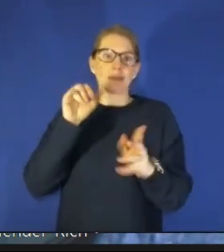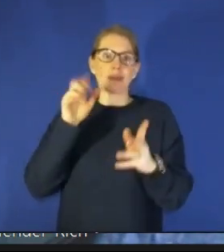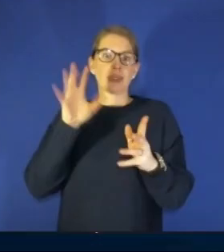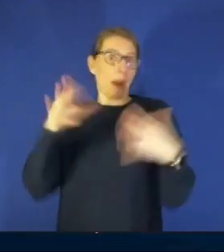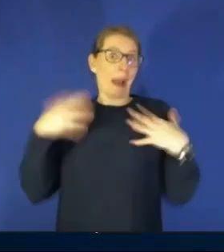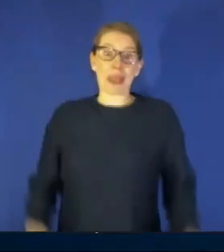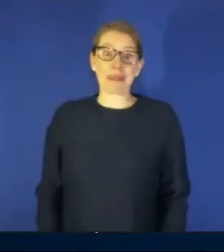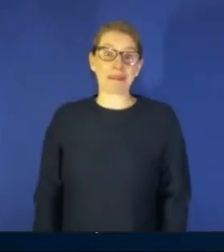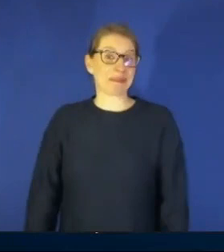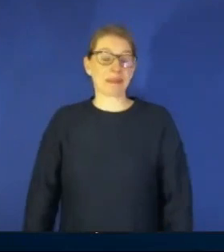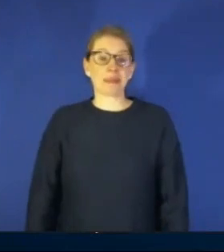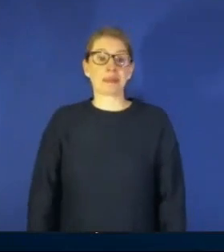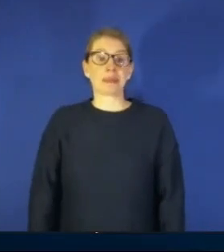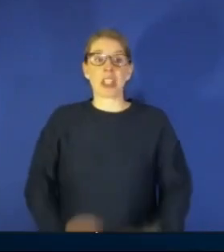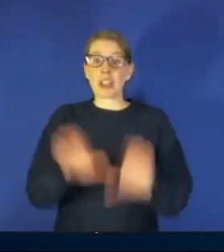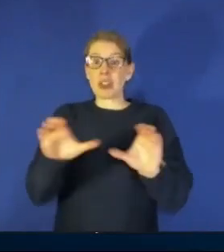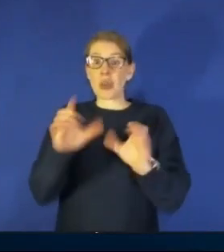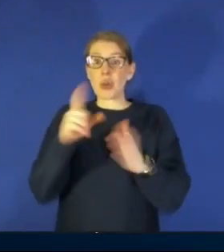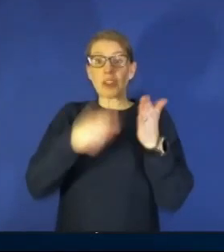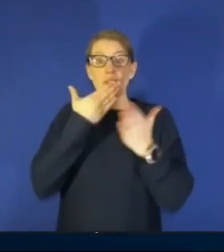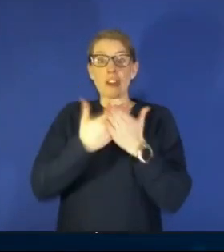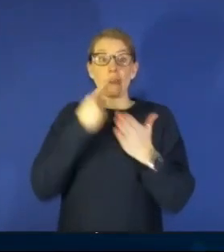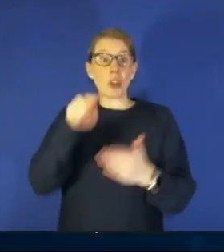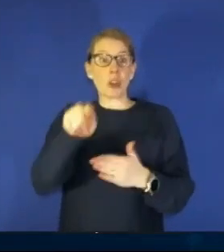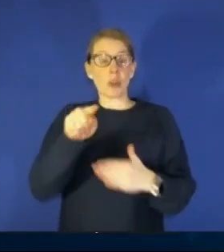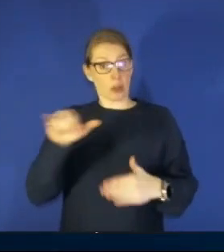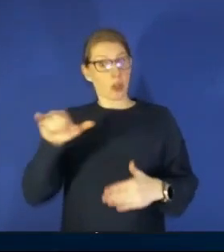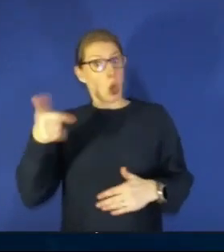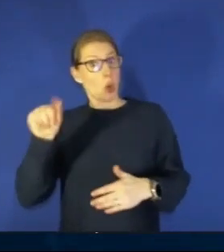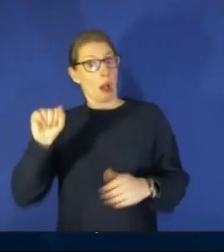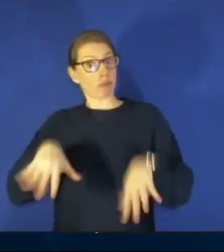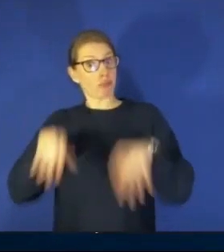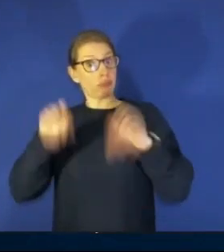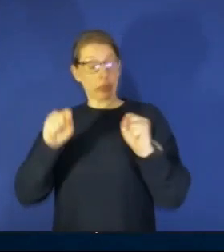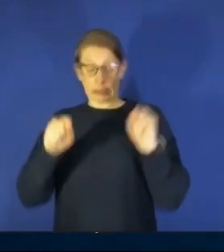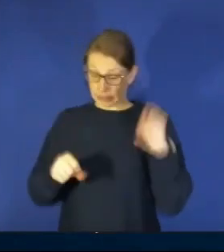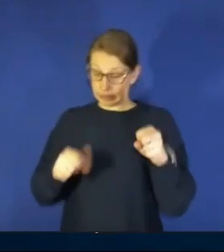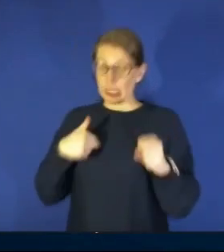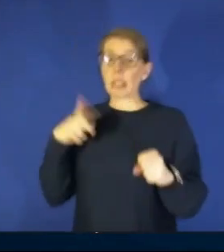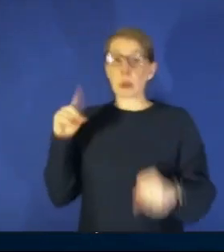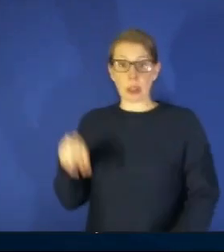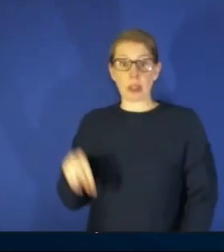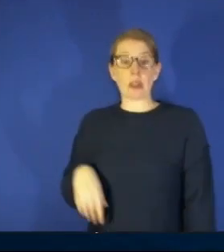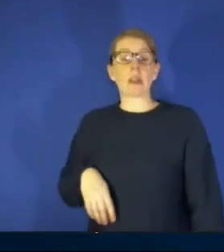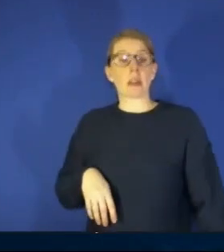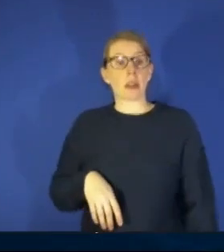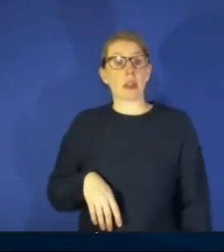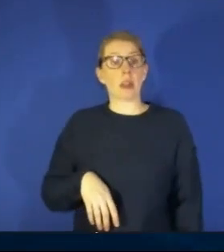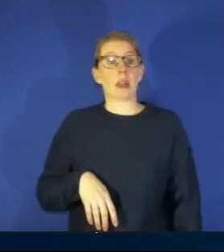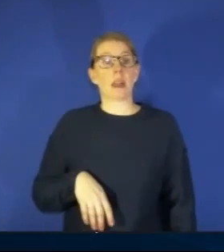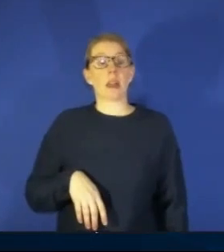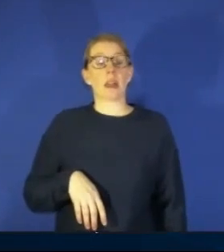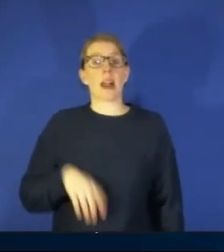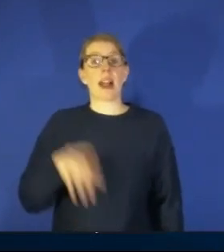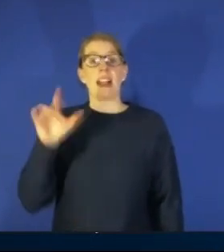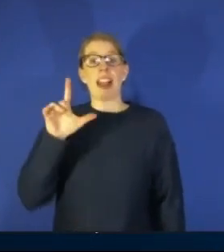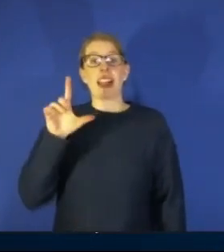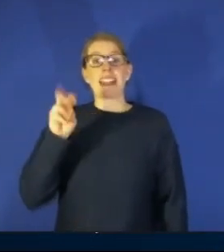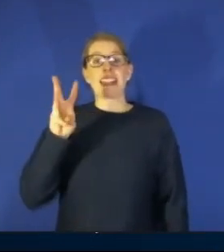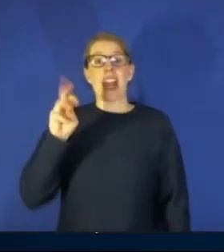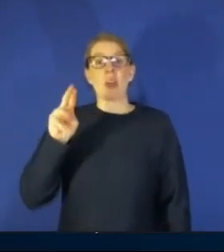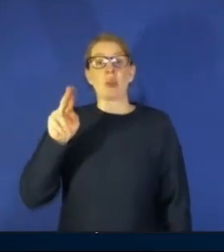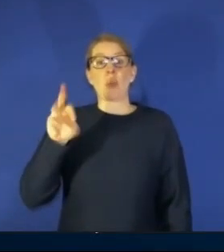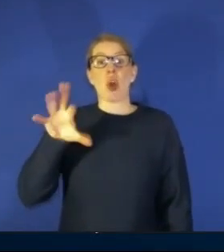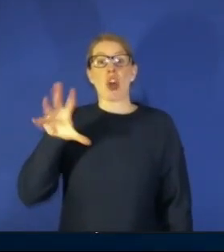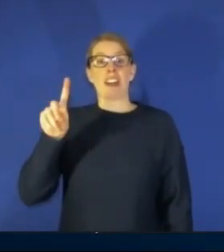do what's good for you. Do what you like doing. You do yoga. I do some yoga, as a matter of fact. Yeah. Like downward dog good. yoga? I've done downward. I can do a downward